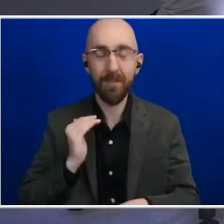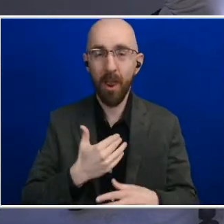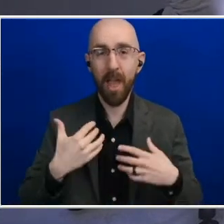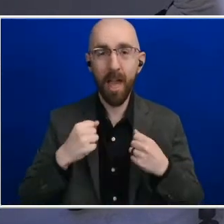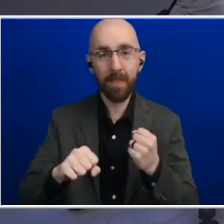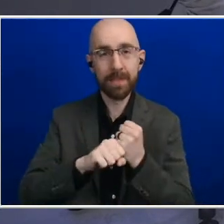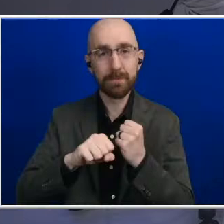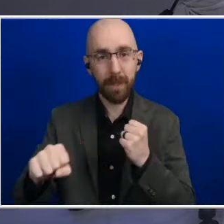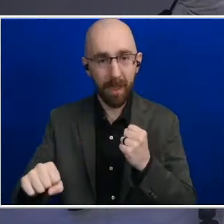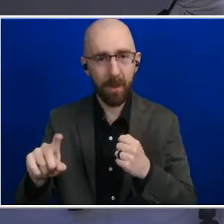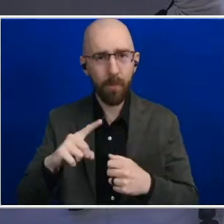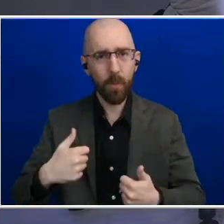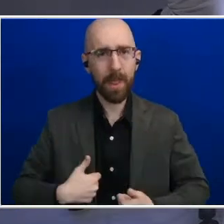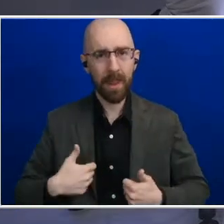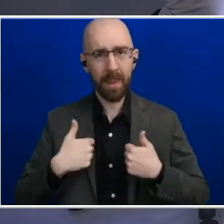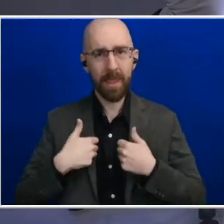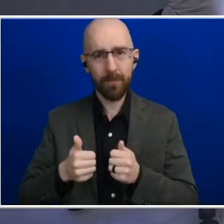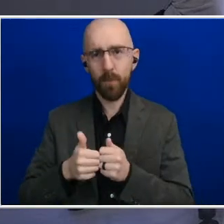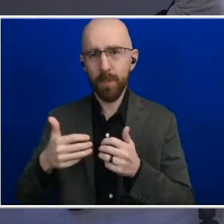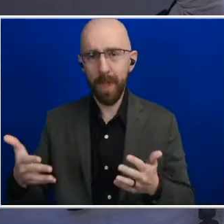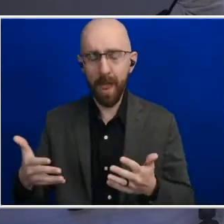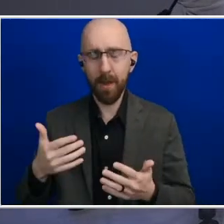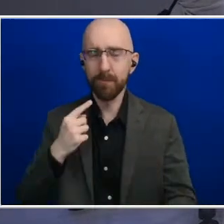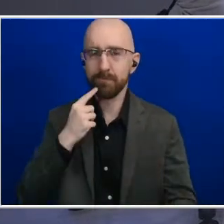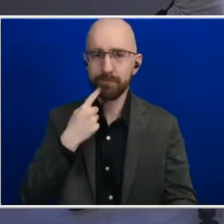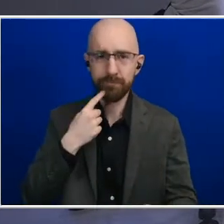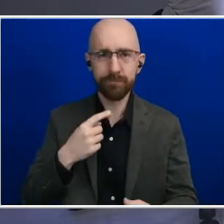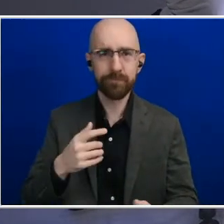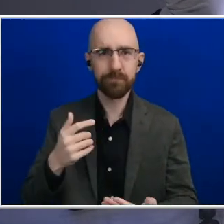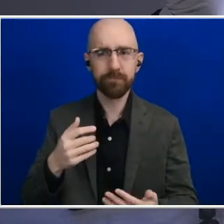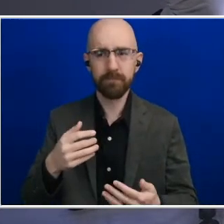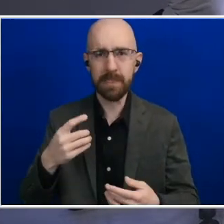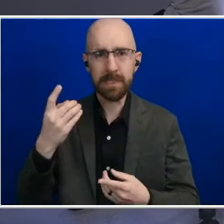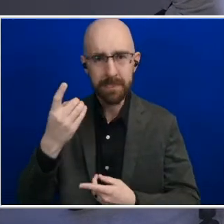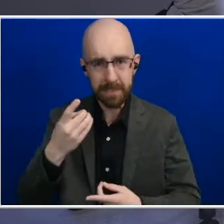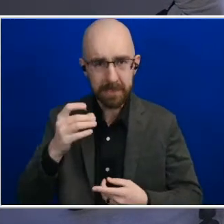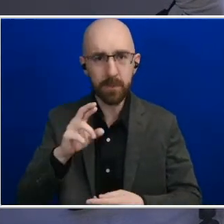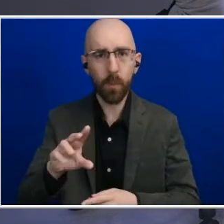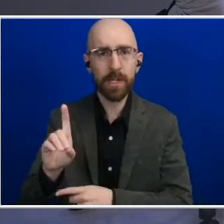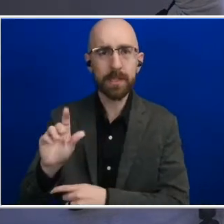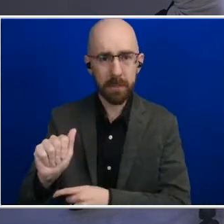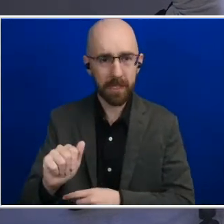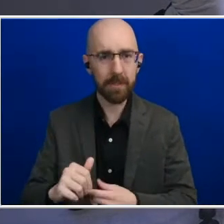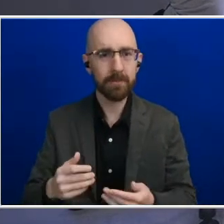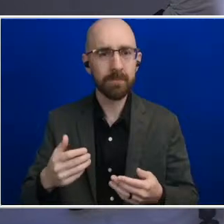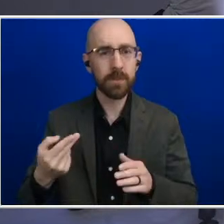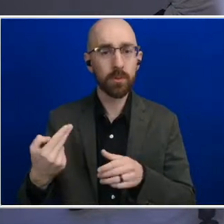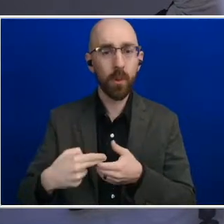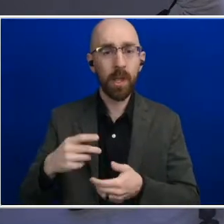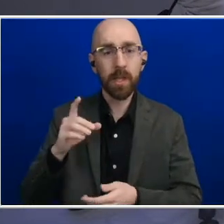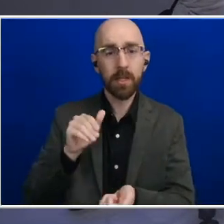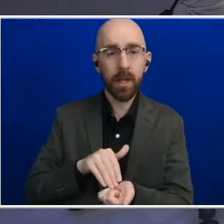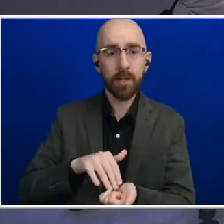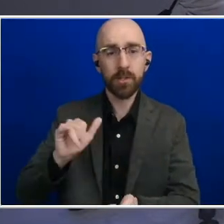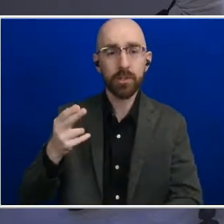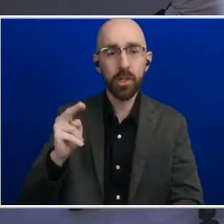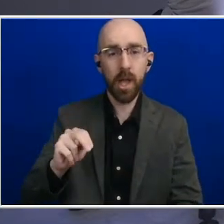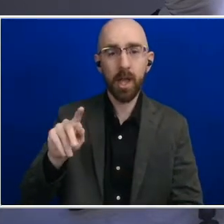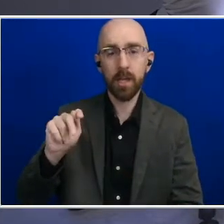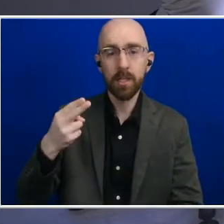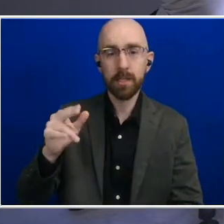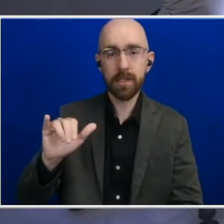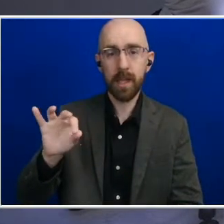live without significant chronic diseases or disabilities. Joining me today is Dr. John Tifo. He is the director of the